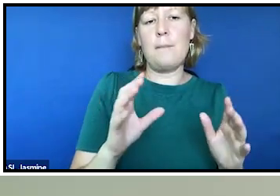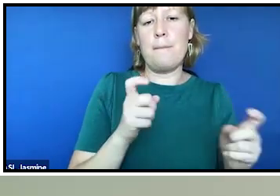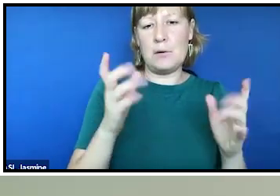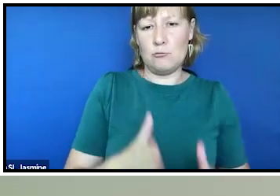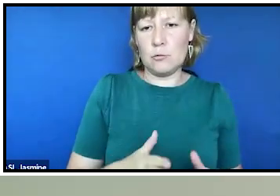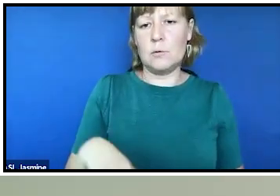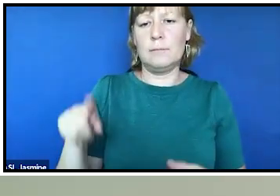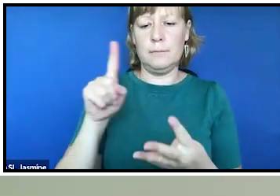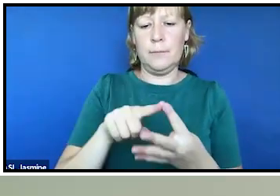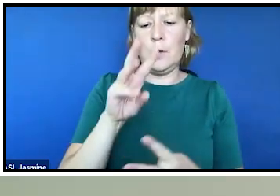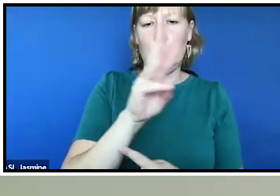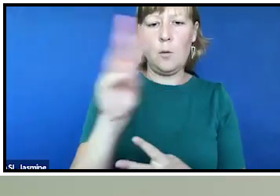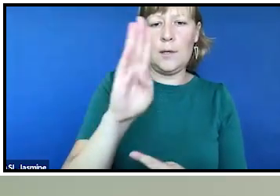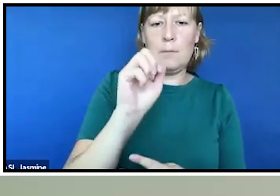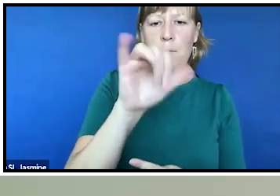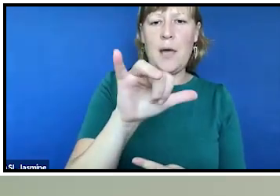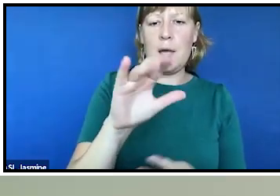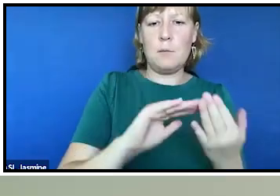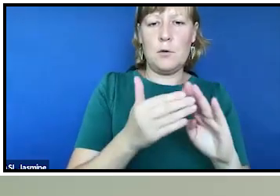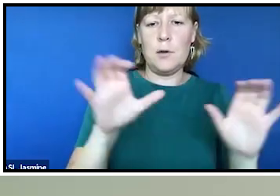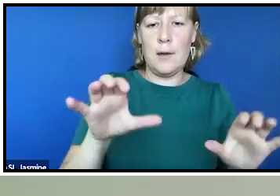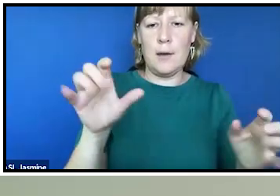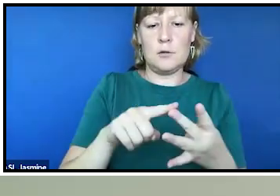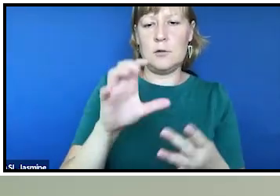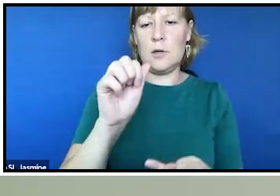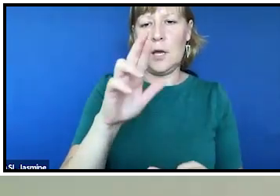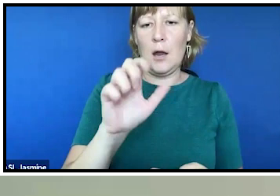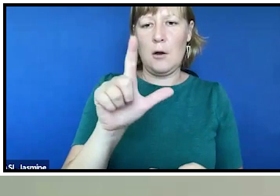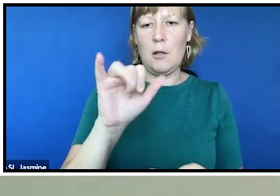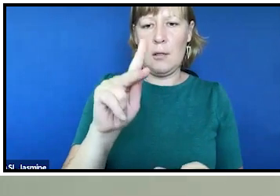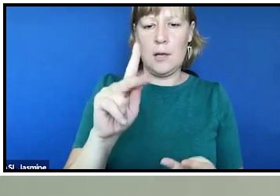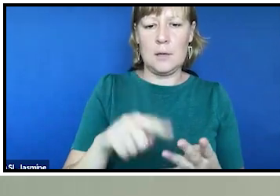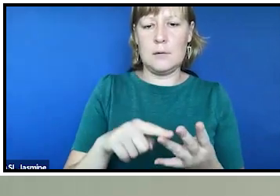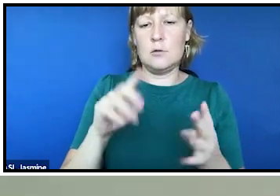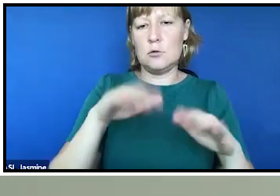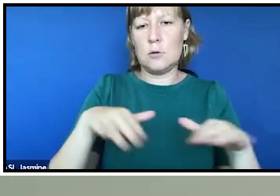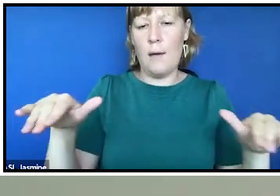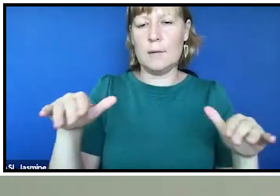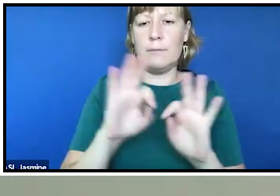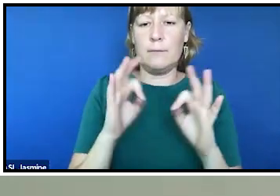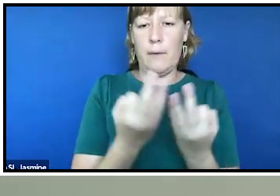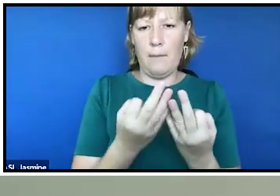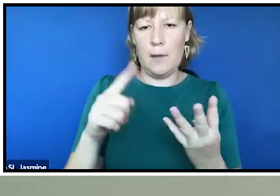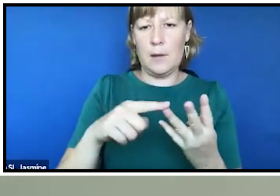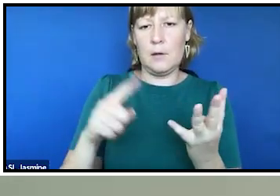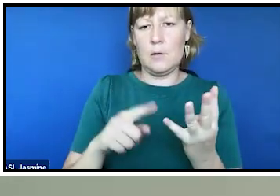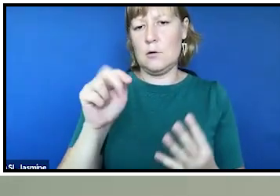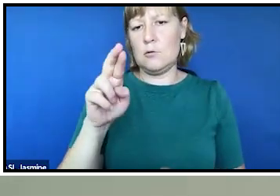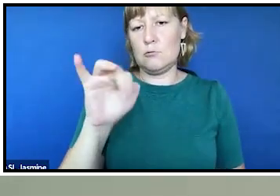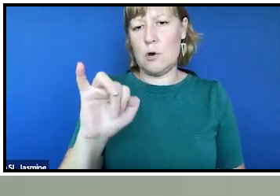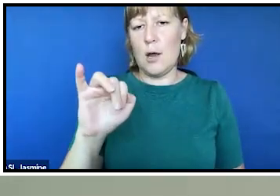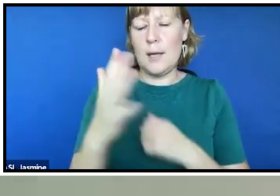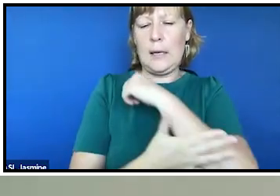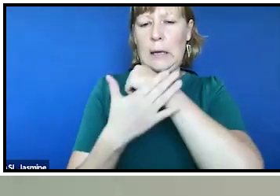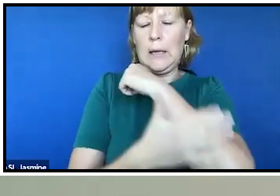Bay Community Action Program, CareLink, Child and Family, and Tri-County Community Action